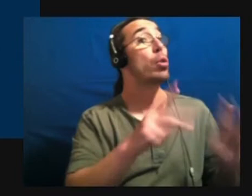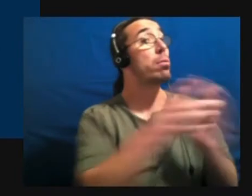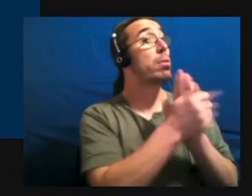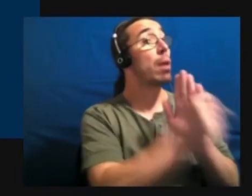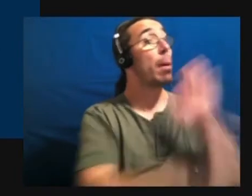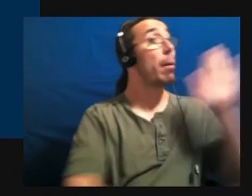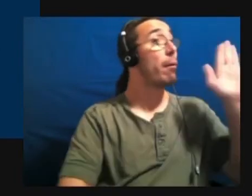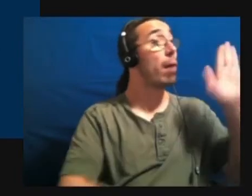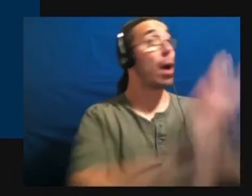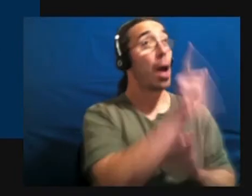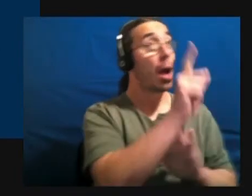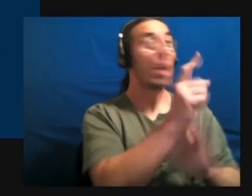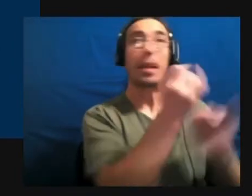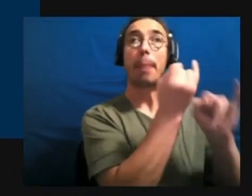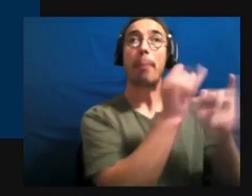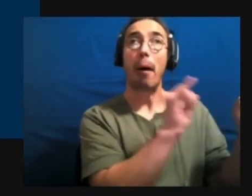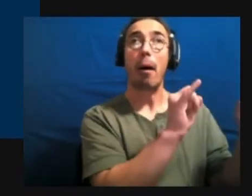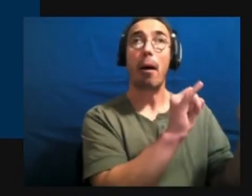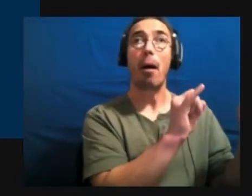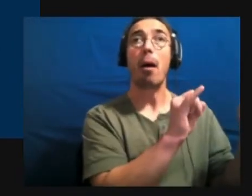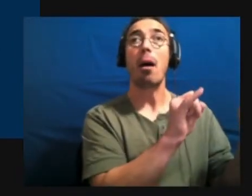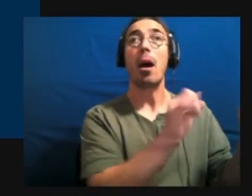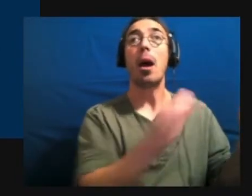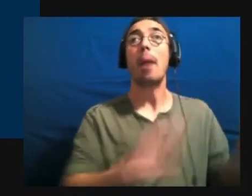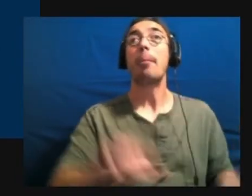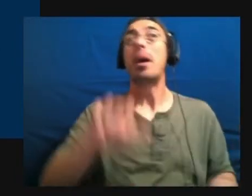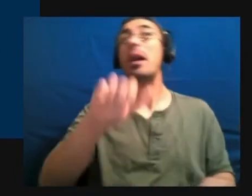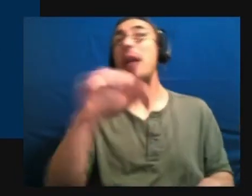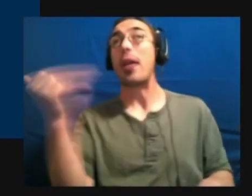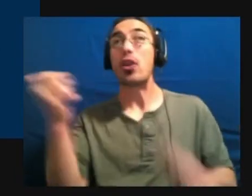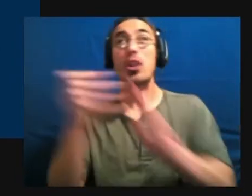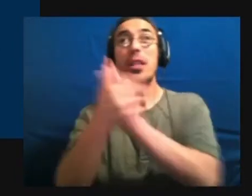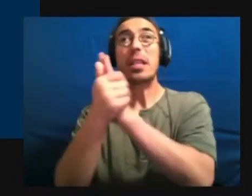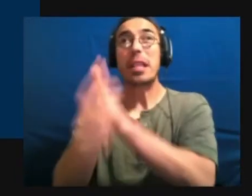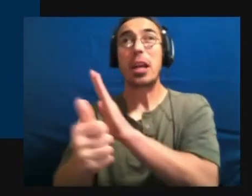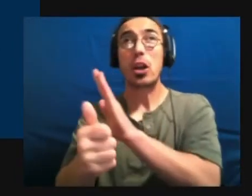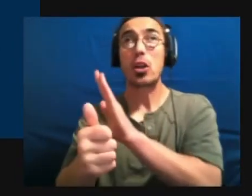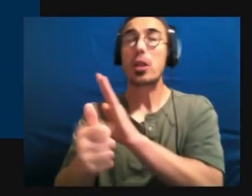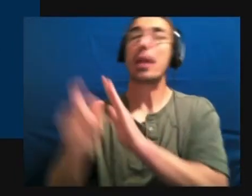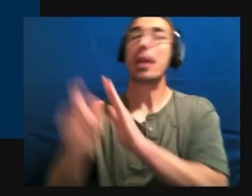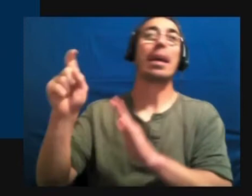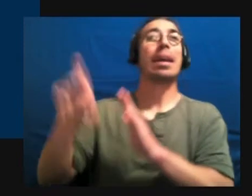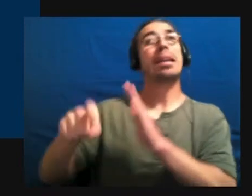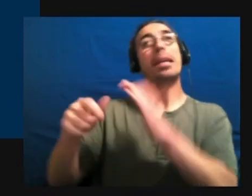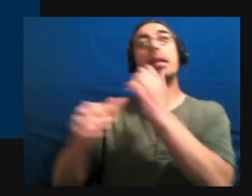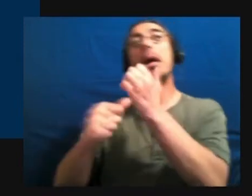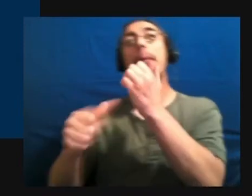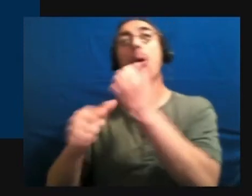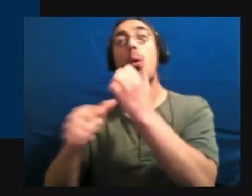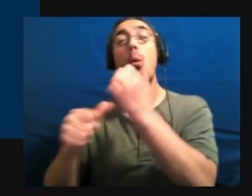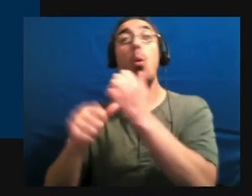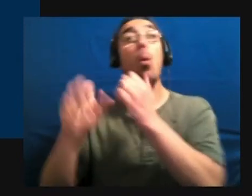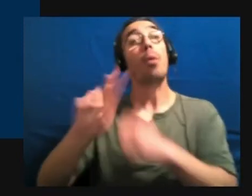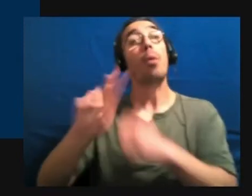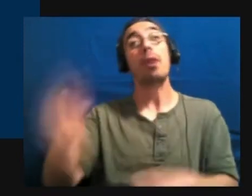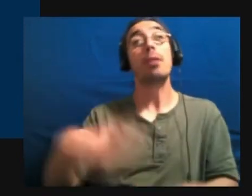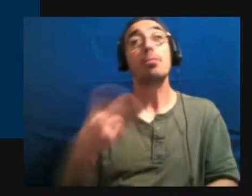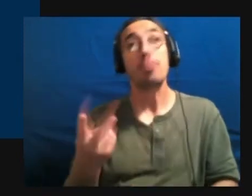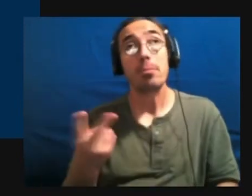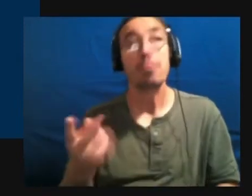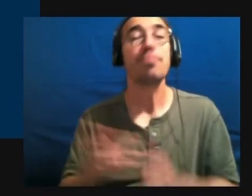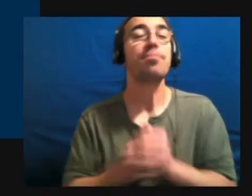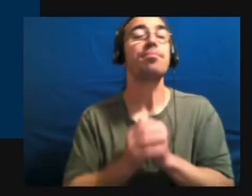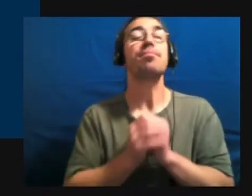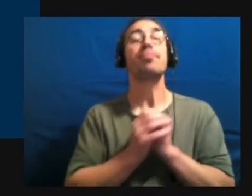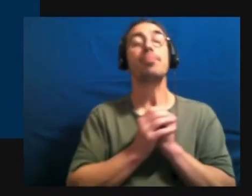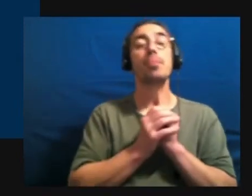independently, and they may need a lot of support in another area to be successful, or they may not be able to do something at all. And